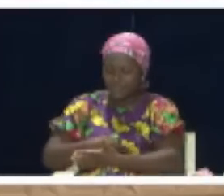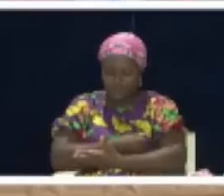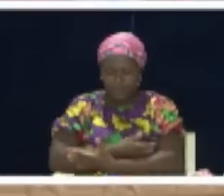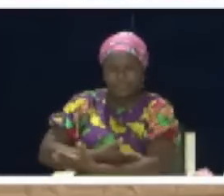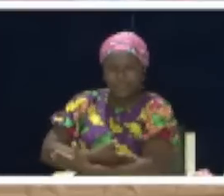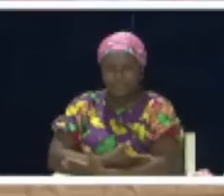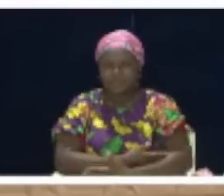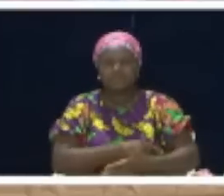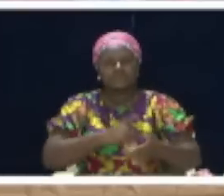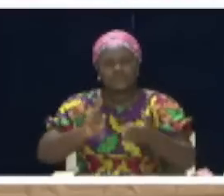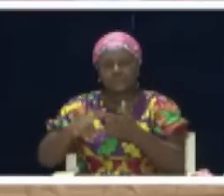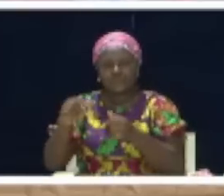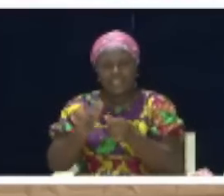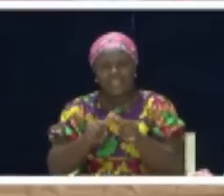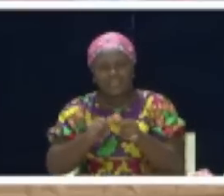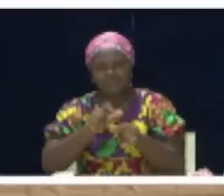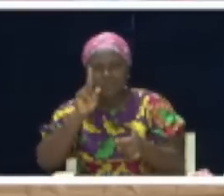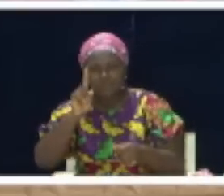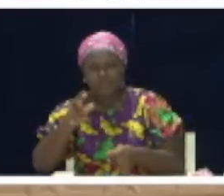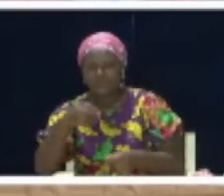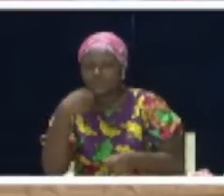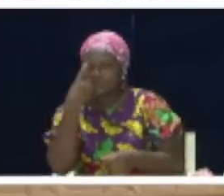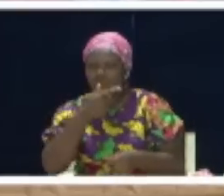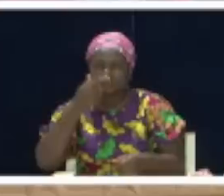For everyone who will believe,